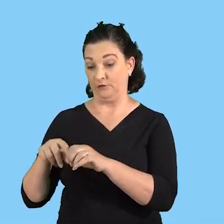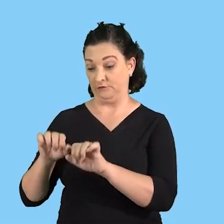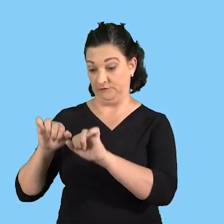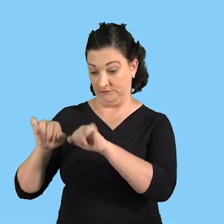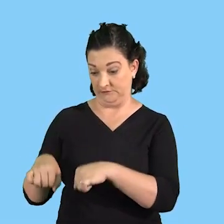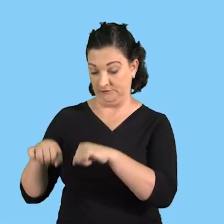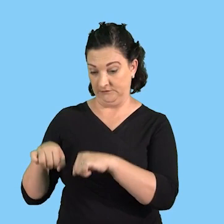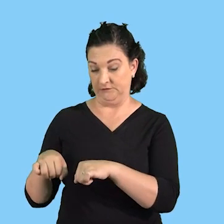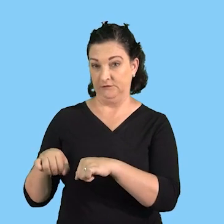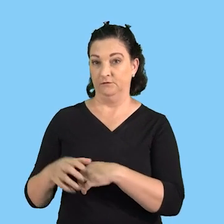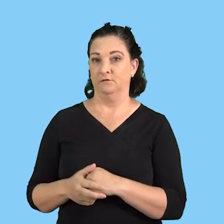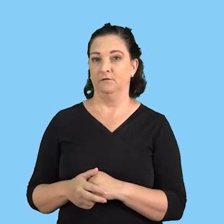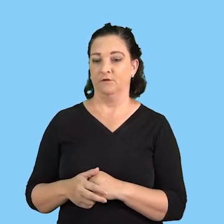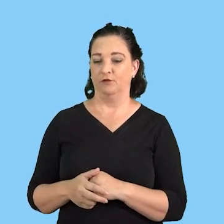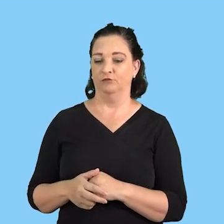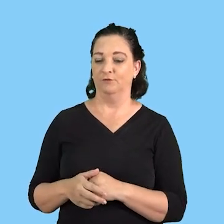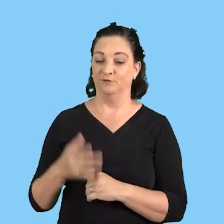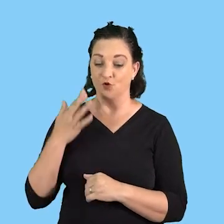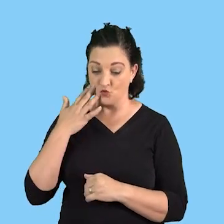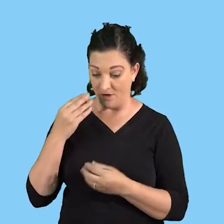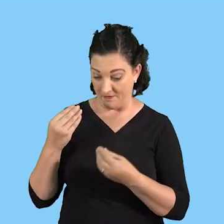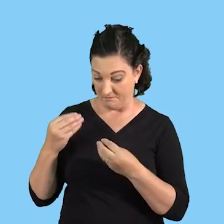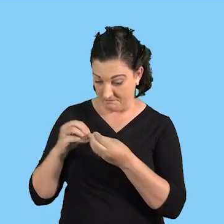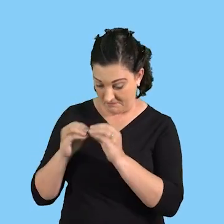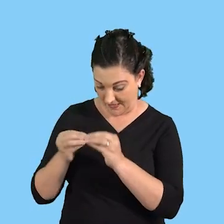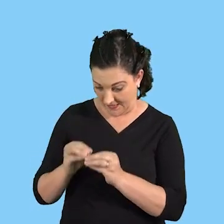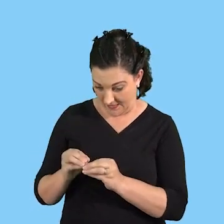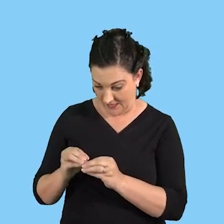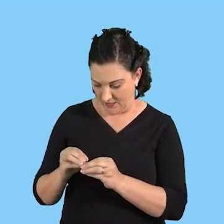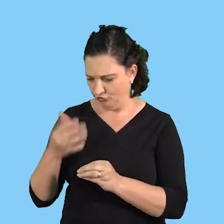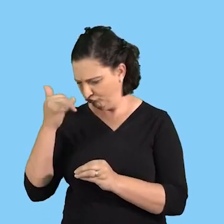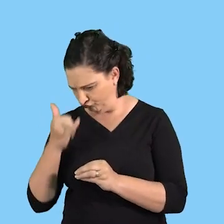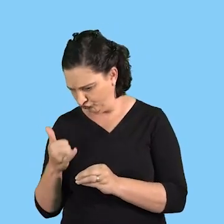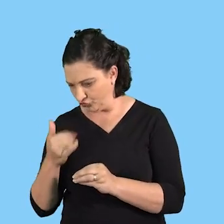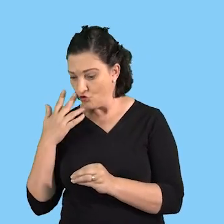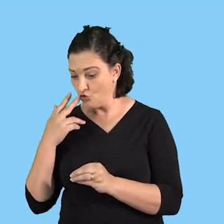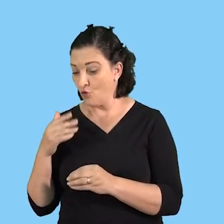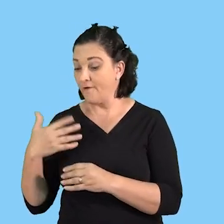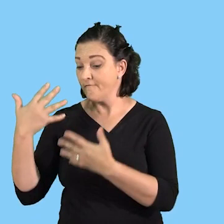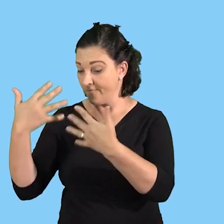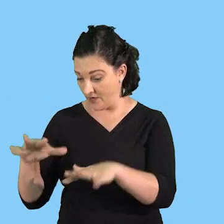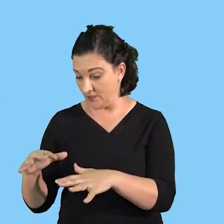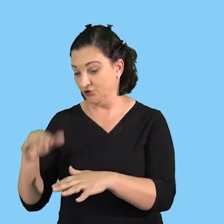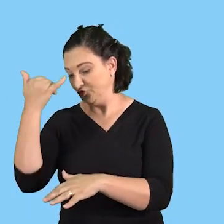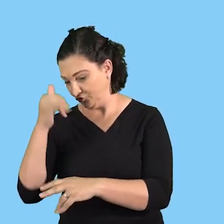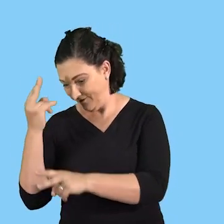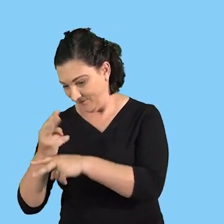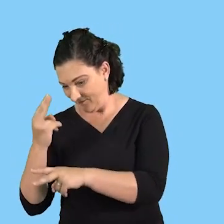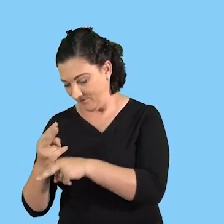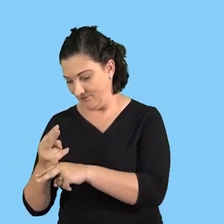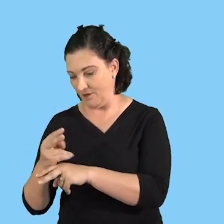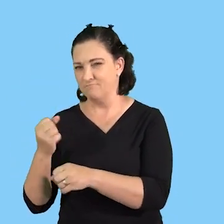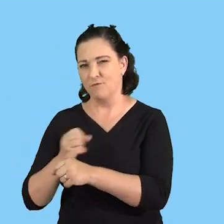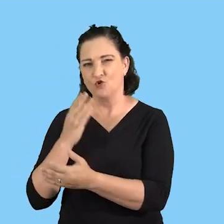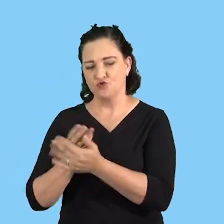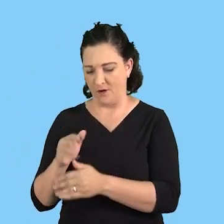to inspect during and after the production process to ensure that quality is